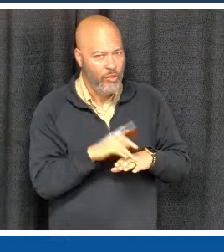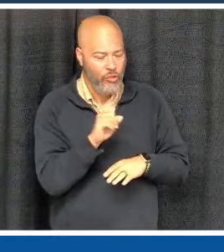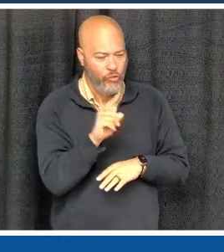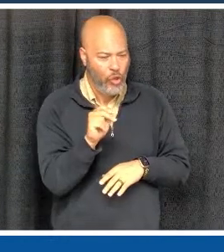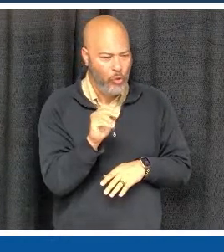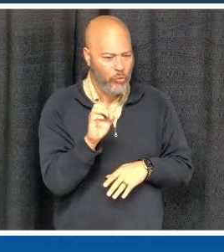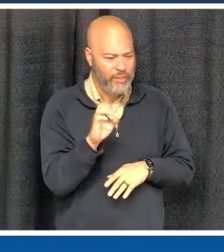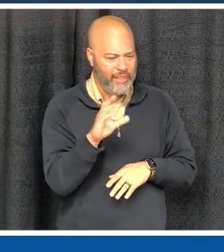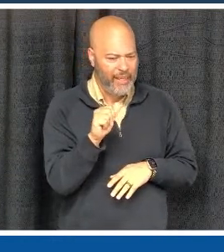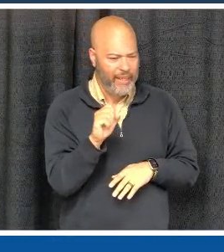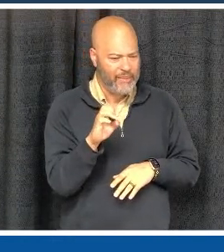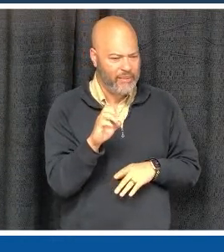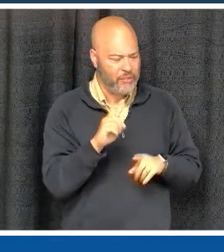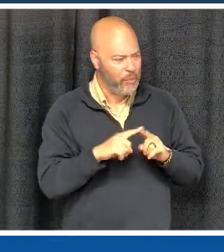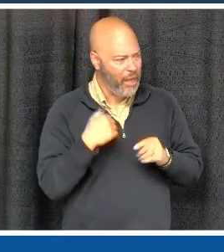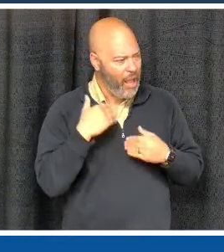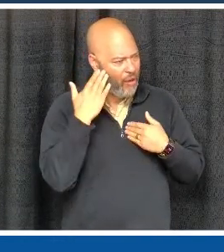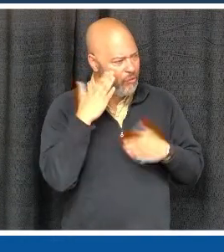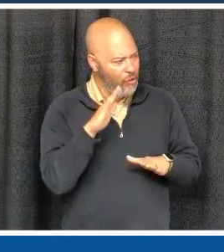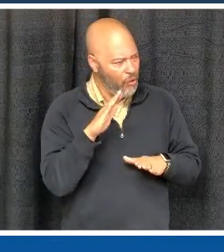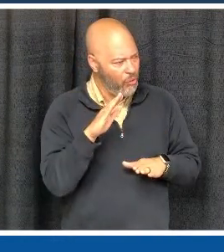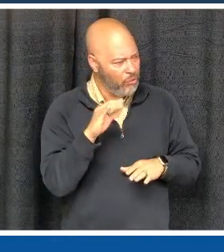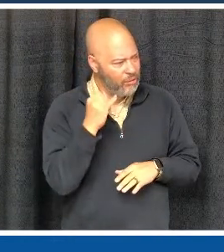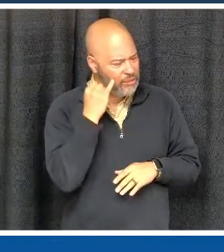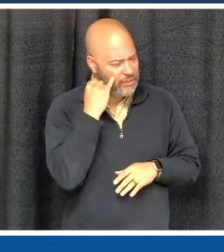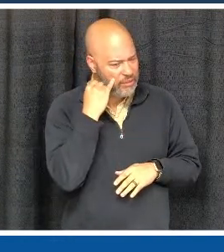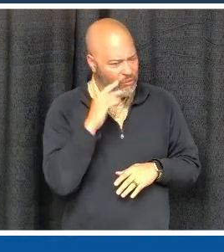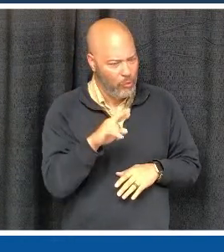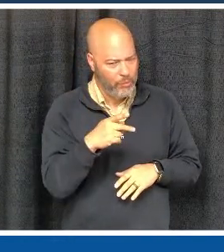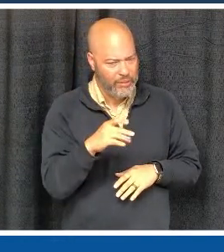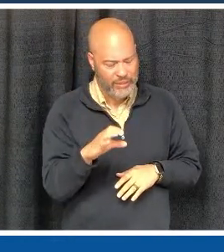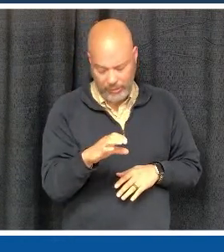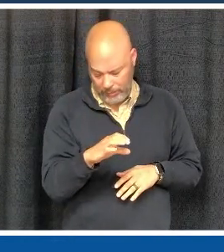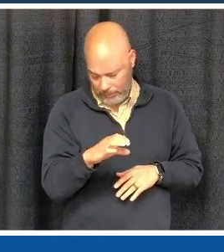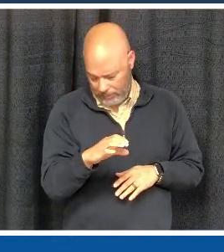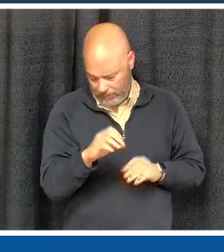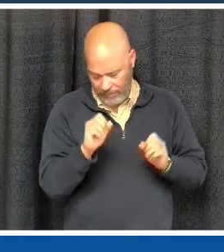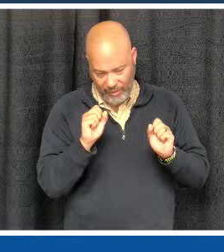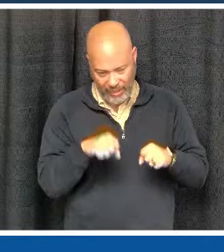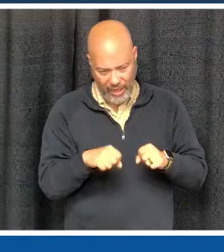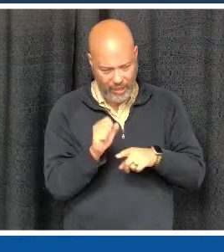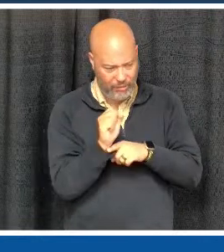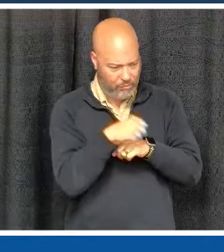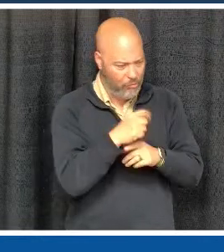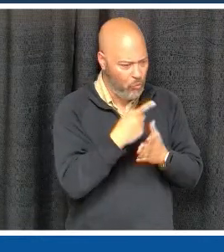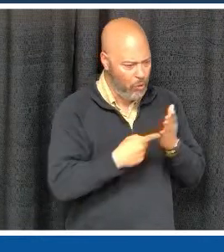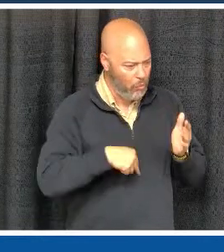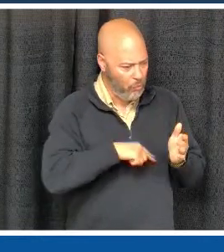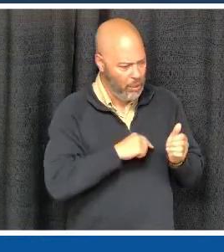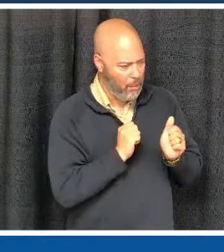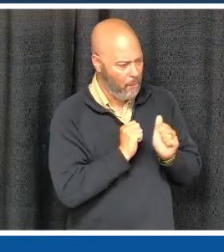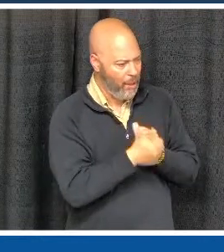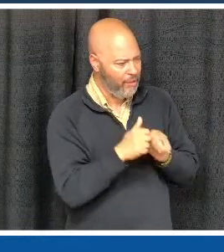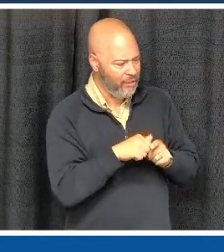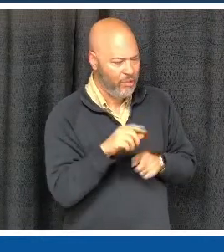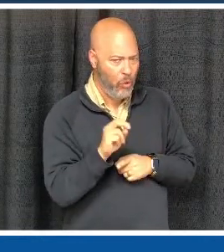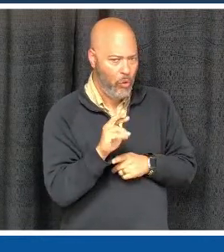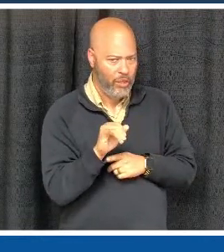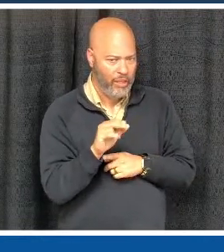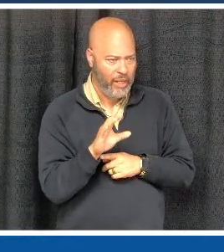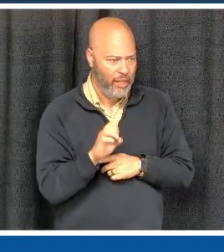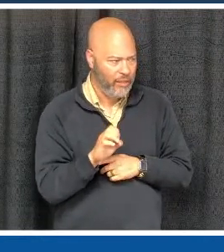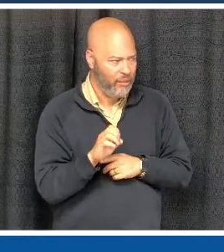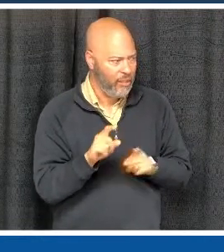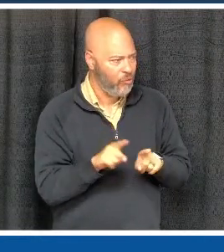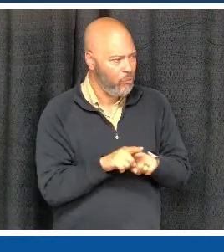zoning cases, but I don't know that they truly can be overridden by what we're passing in this ordinance, as